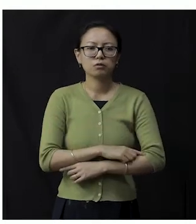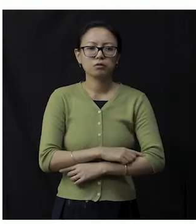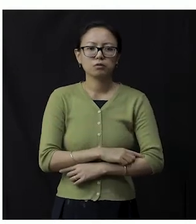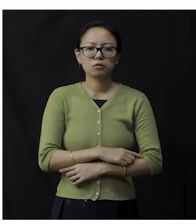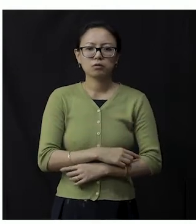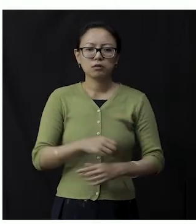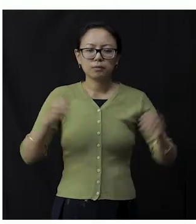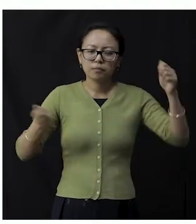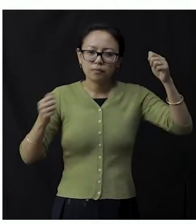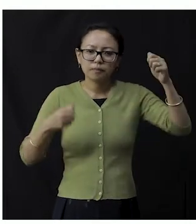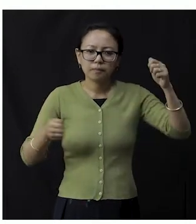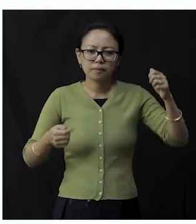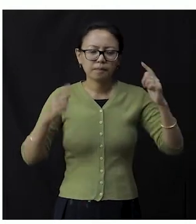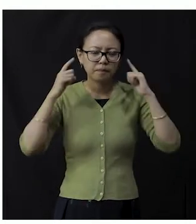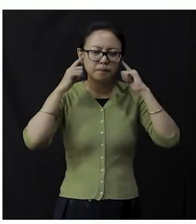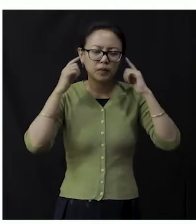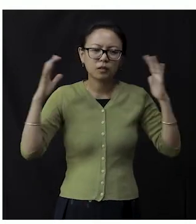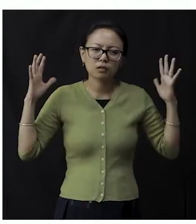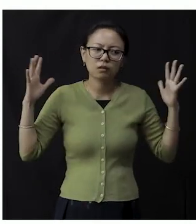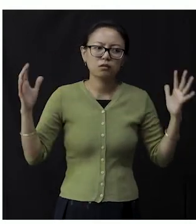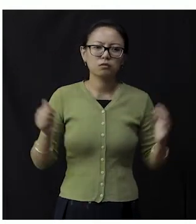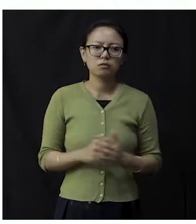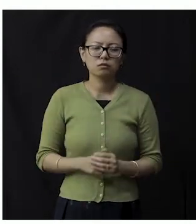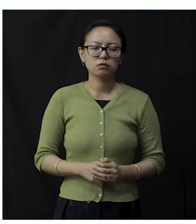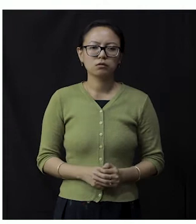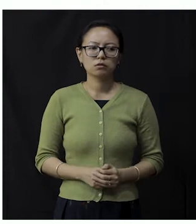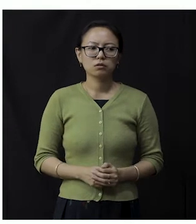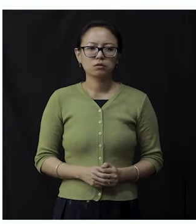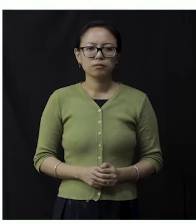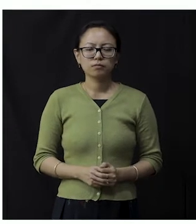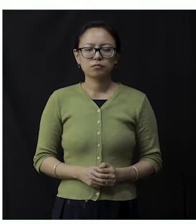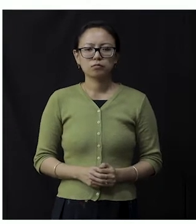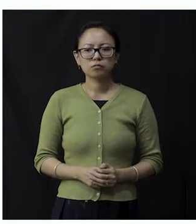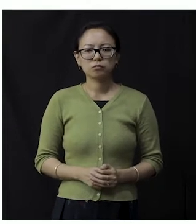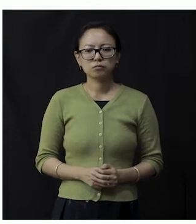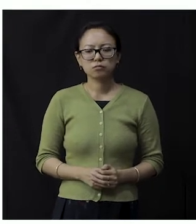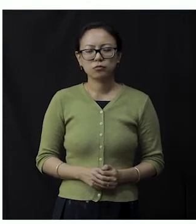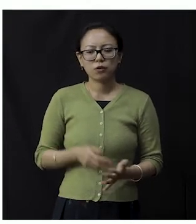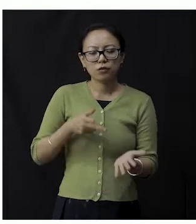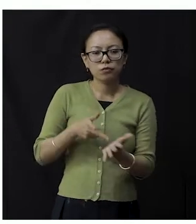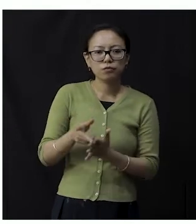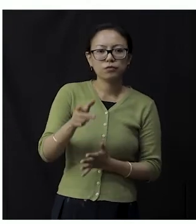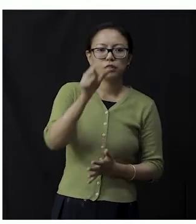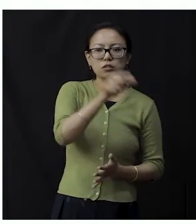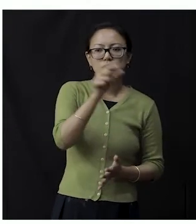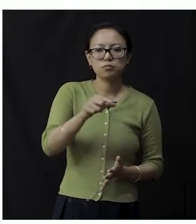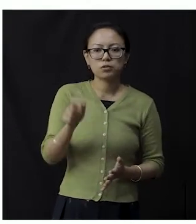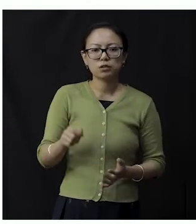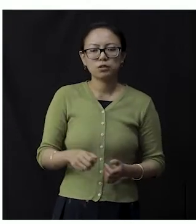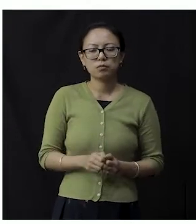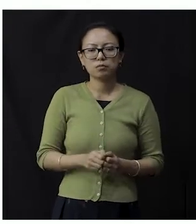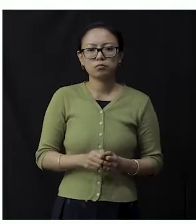much of bad noise. And that is what he was doing. This would wake the people up and they would lean out of